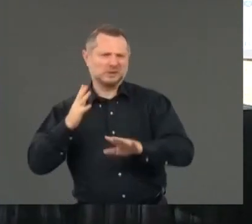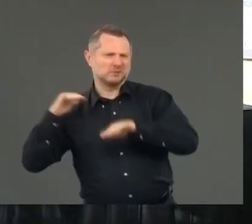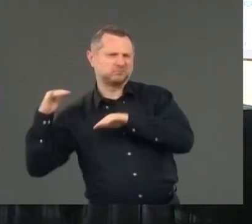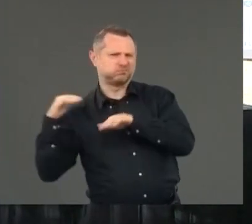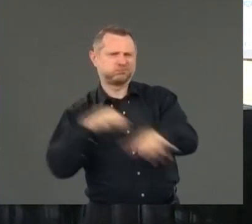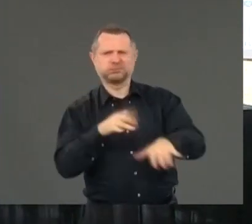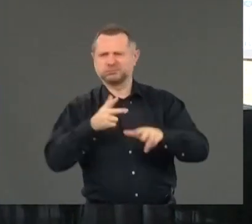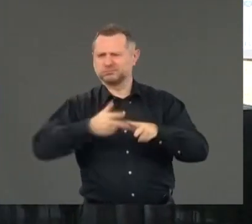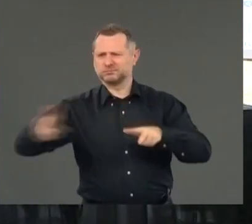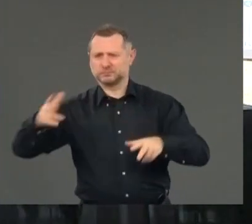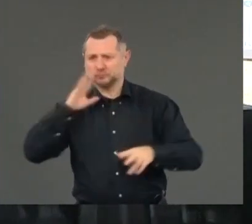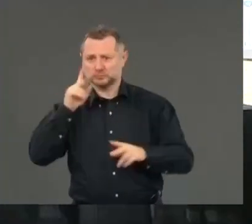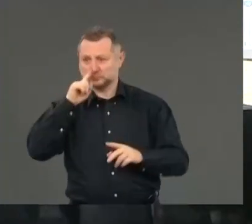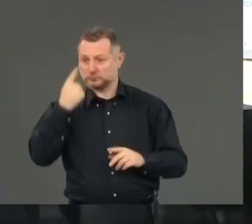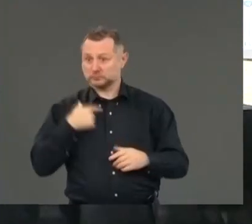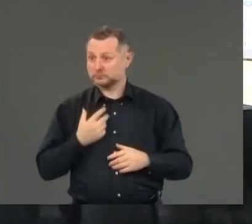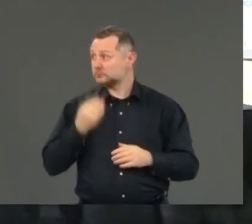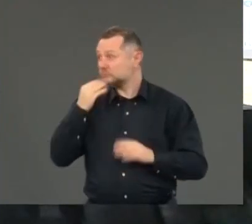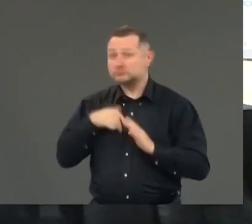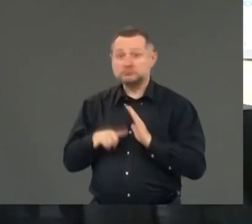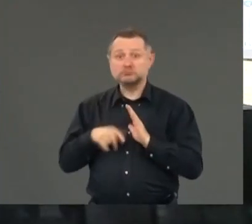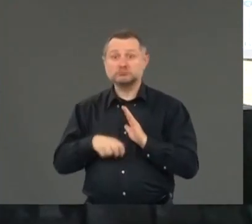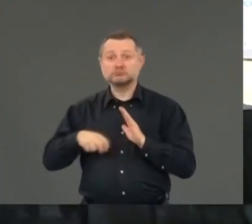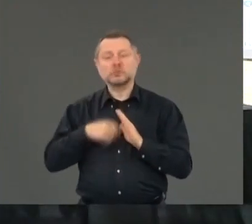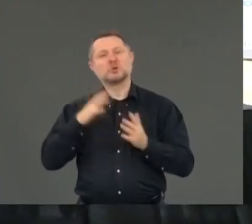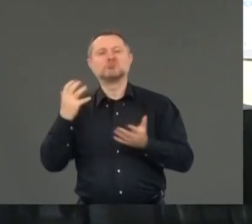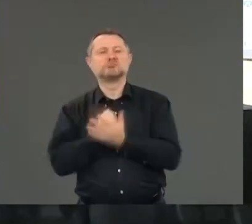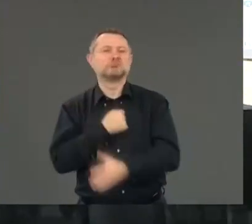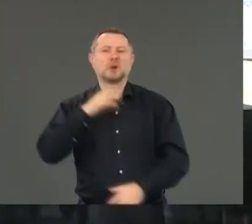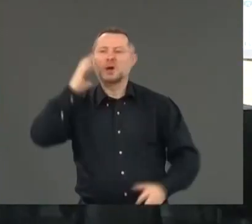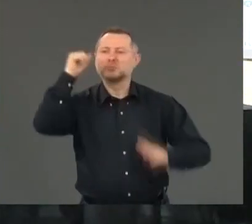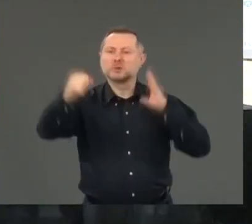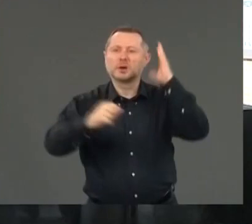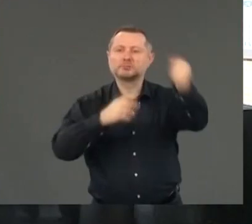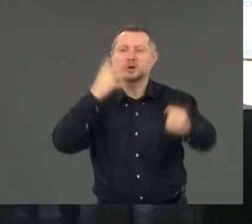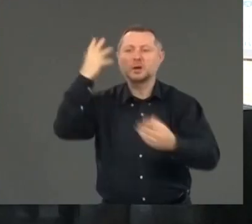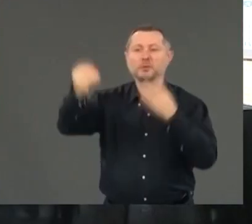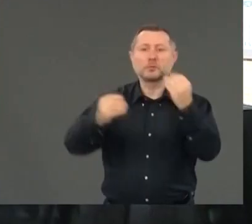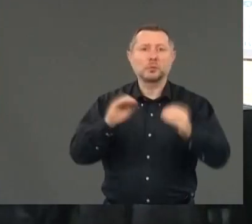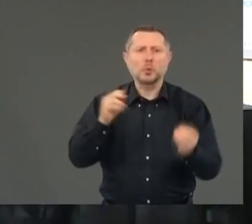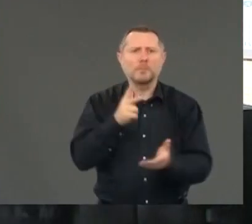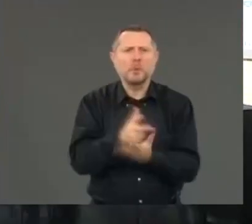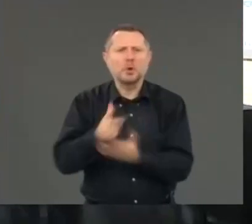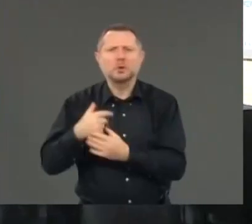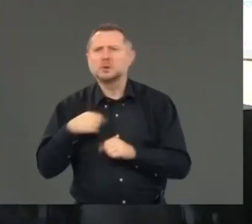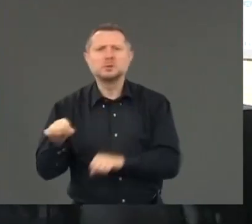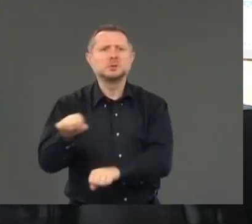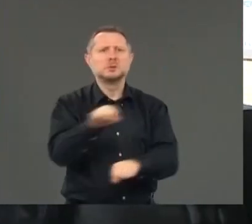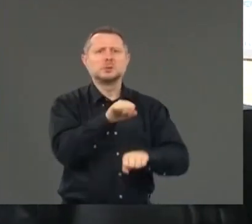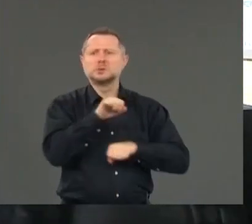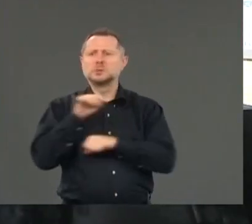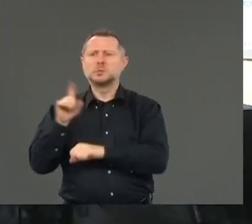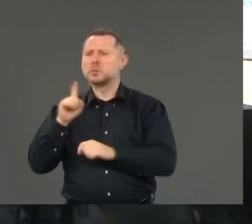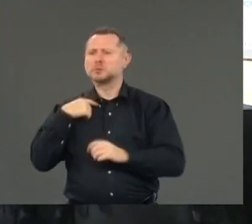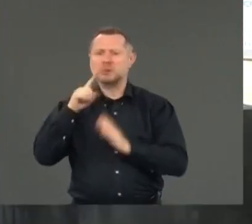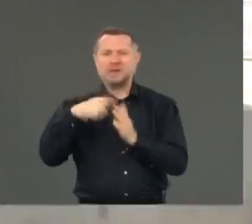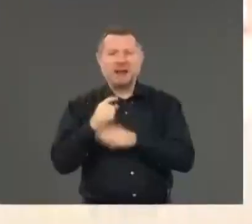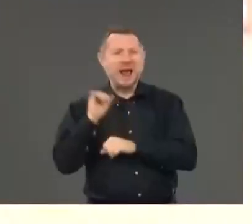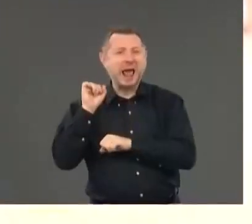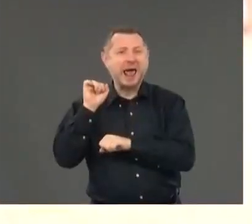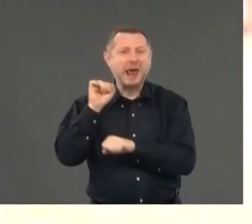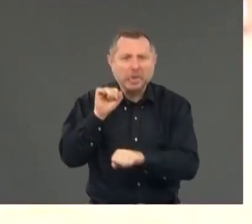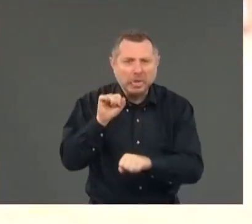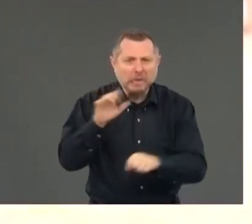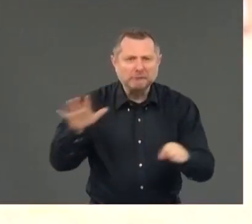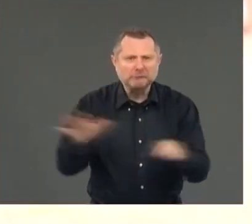fatigue looking for some relief coming here, are they going to find that there's no place to park and that they just took an hour trip for nothing and they're going to go back home with